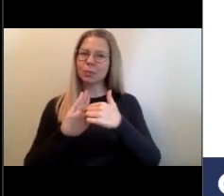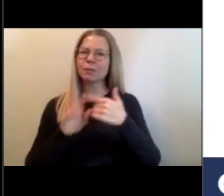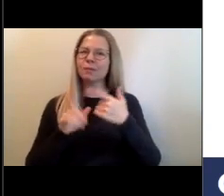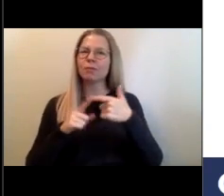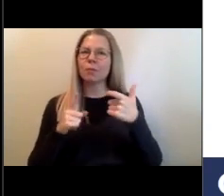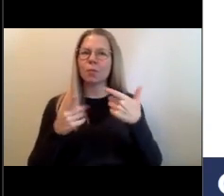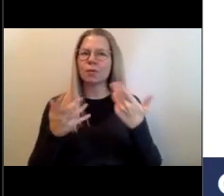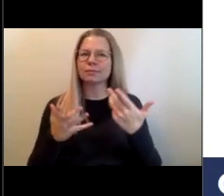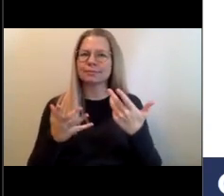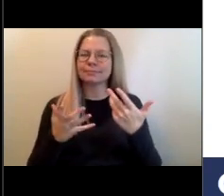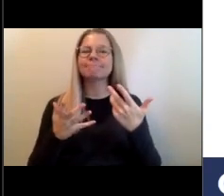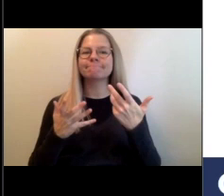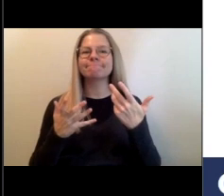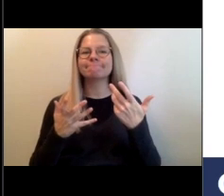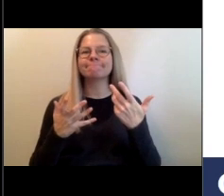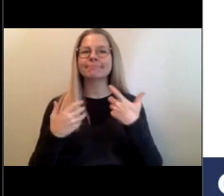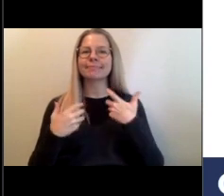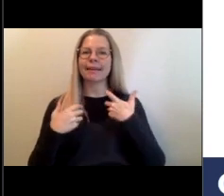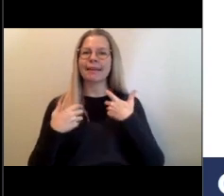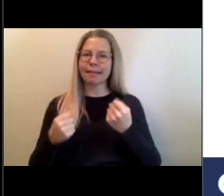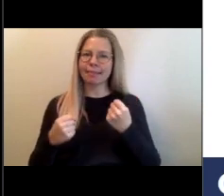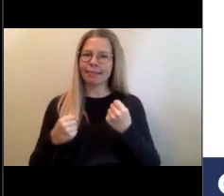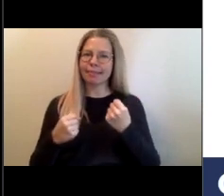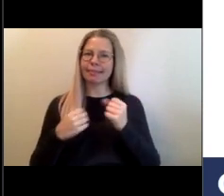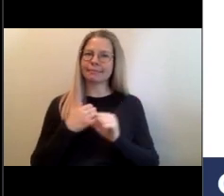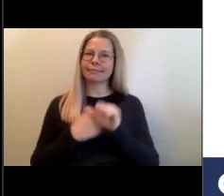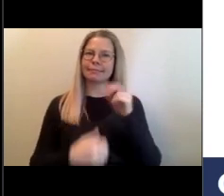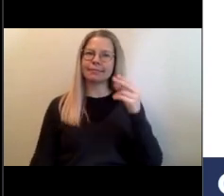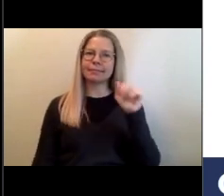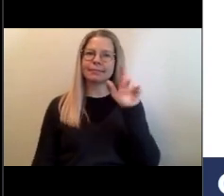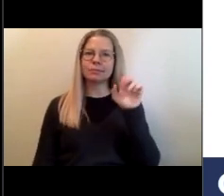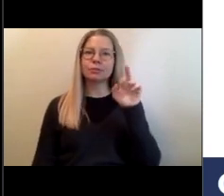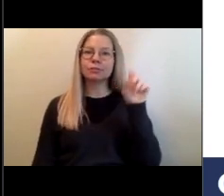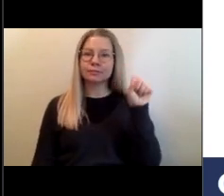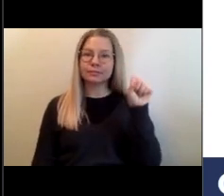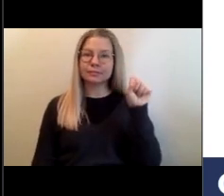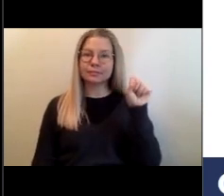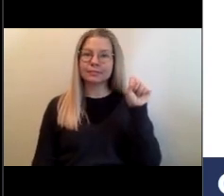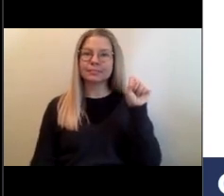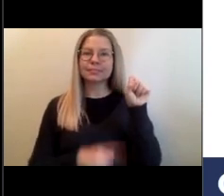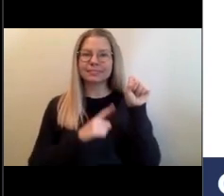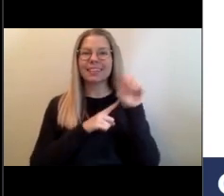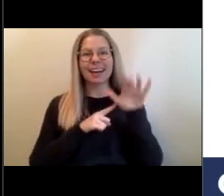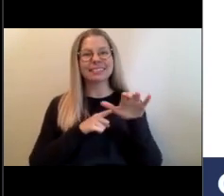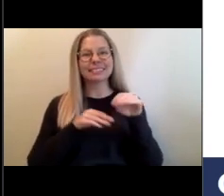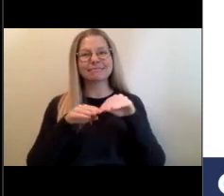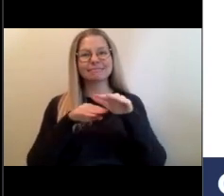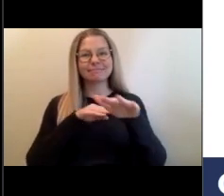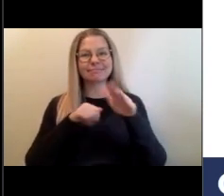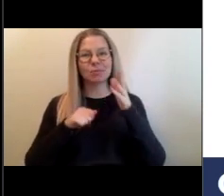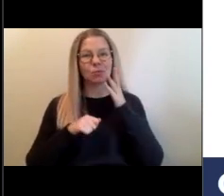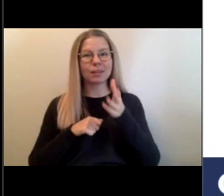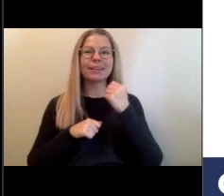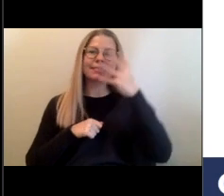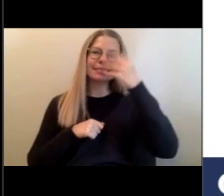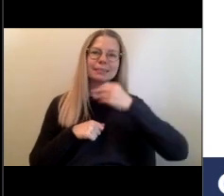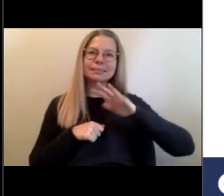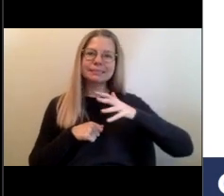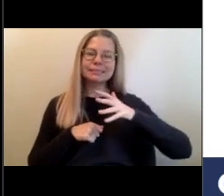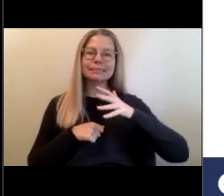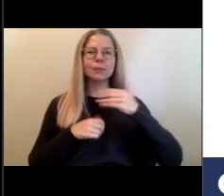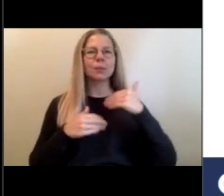that the less sleep an individual gets, the greater their risk of common age-related disease, such